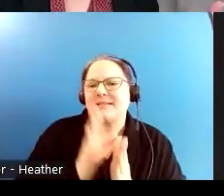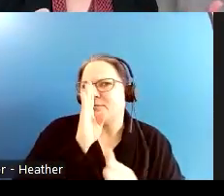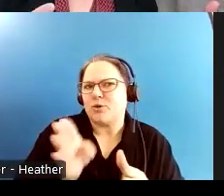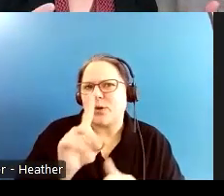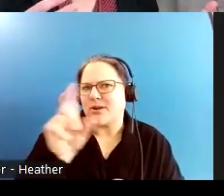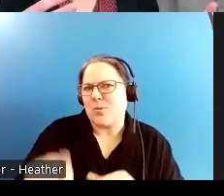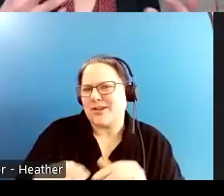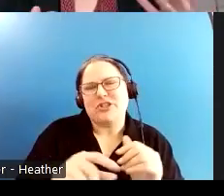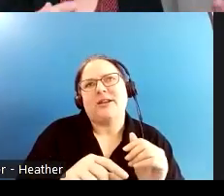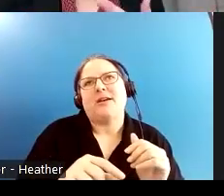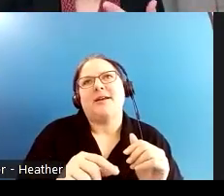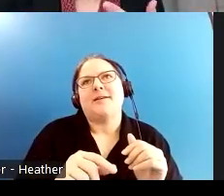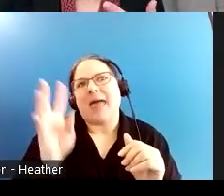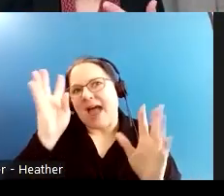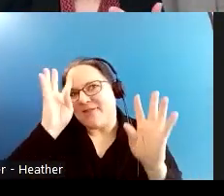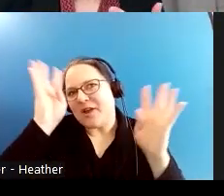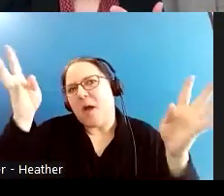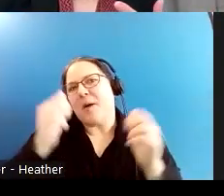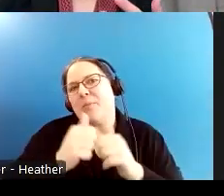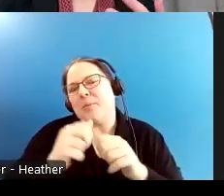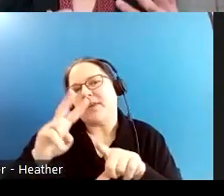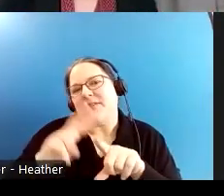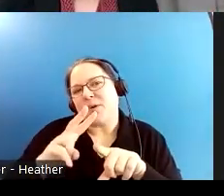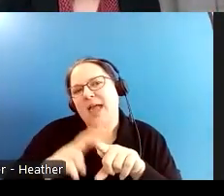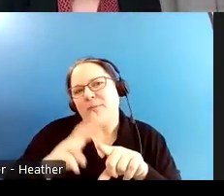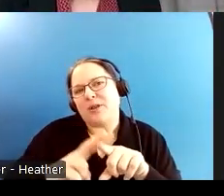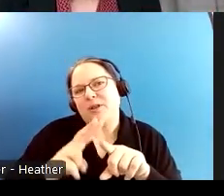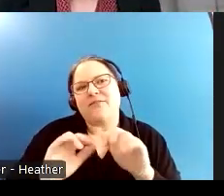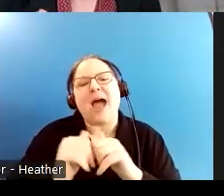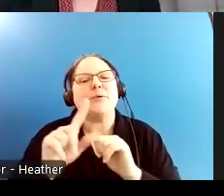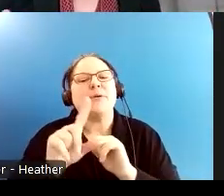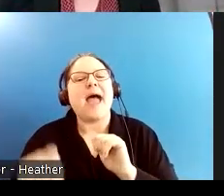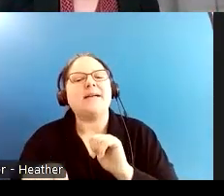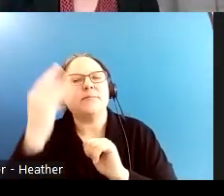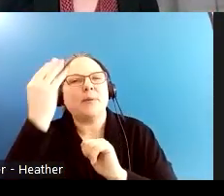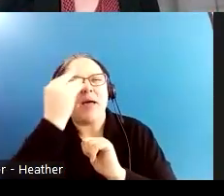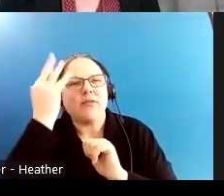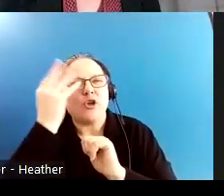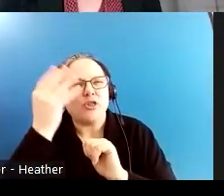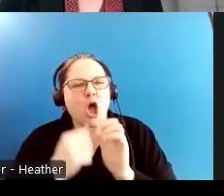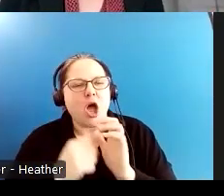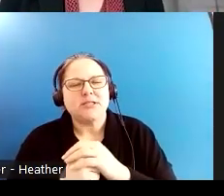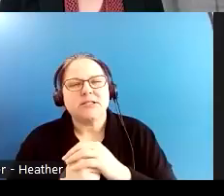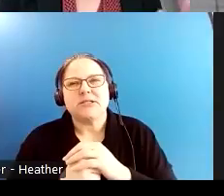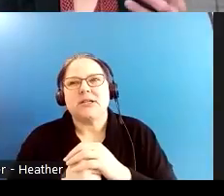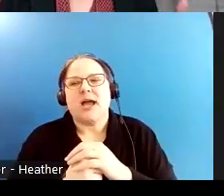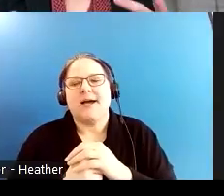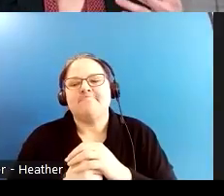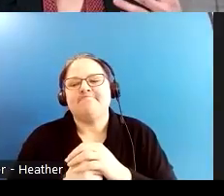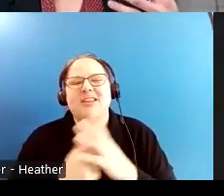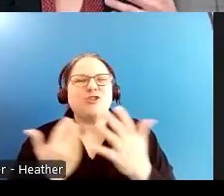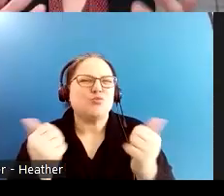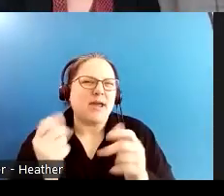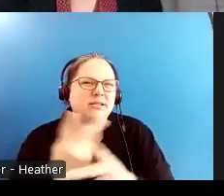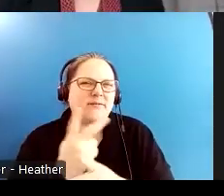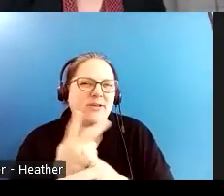but I've come up with a vocabulary of like how to ask people about their suicidal thoughts and like figuring out what will